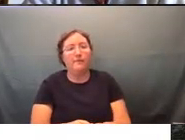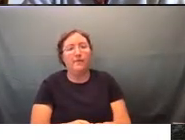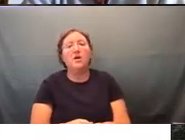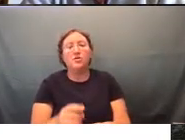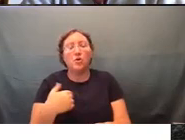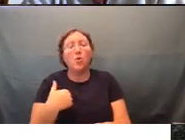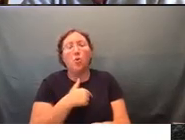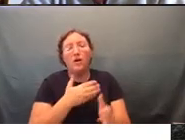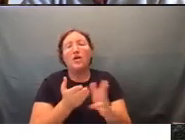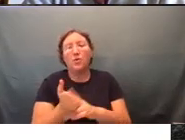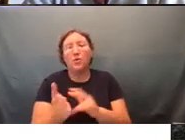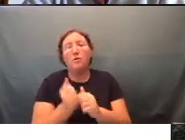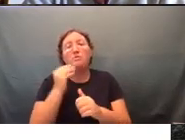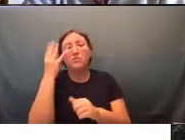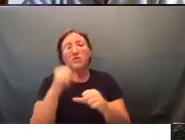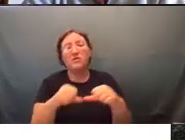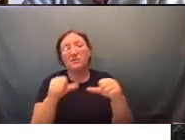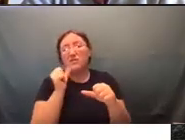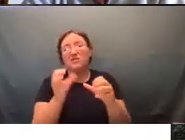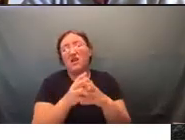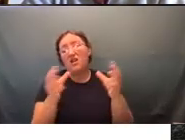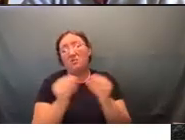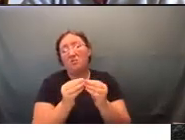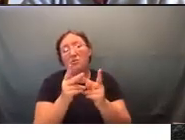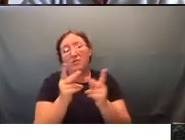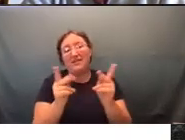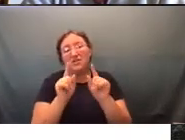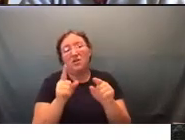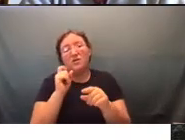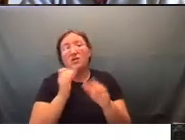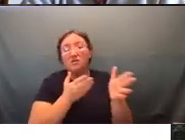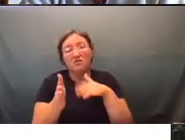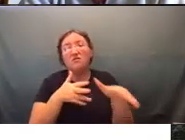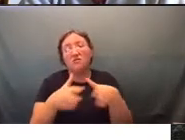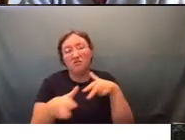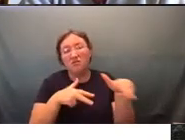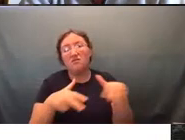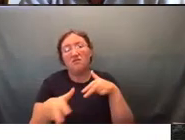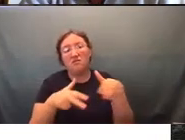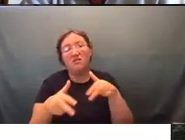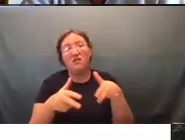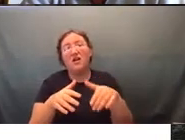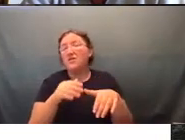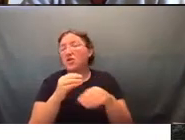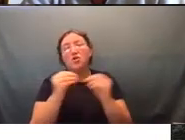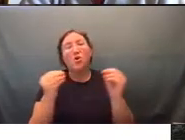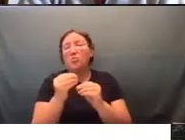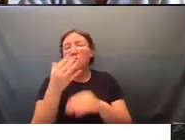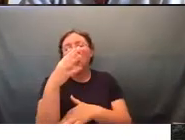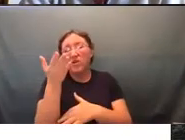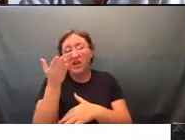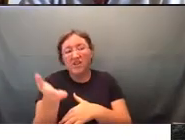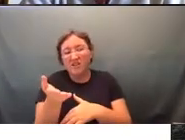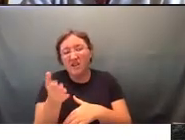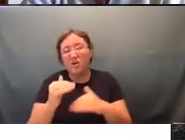scenic parts of the trail. We don't have a lot of stops as we're kind of starting to beat the tree line on this backside.